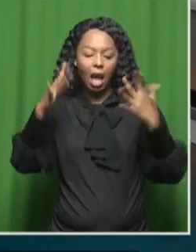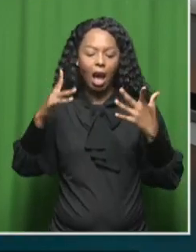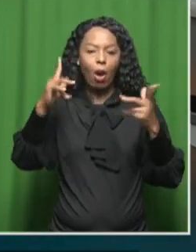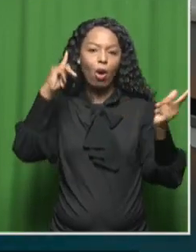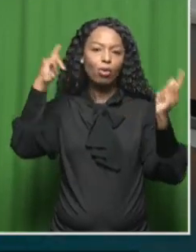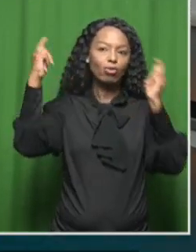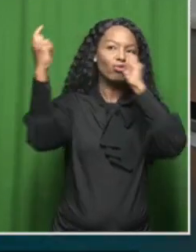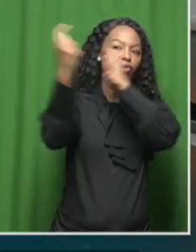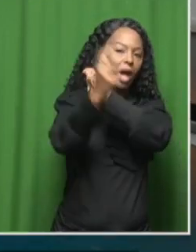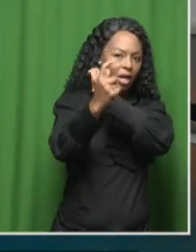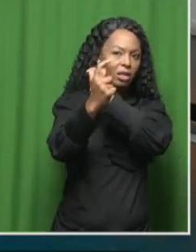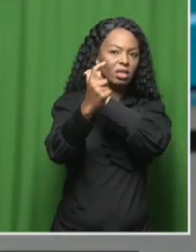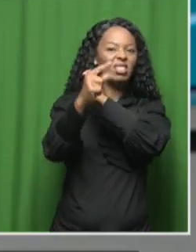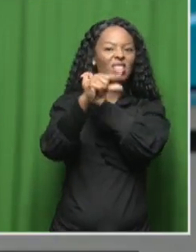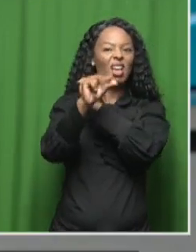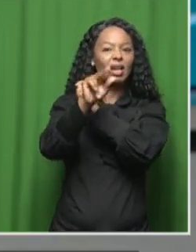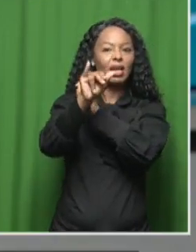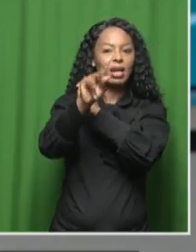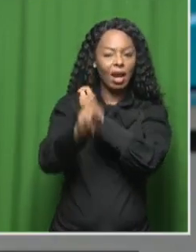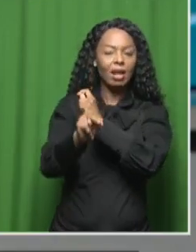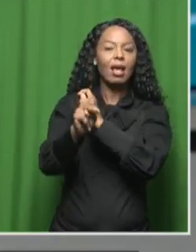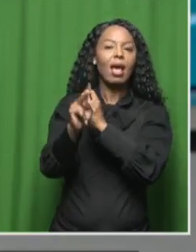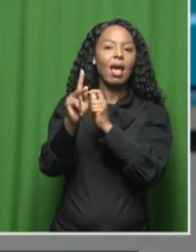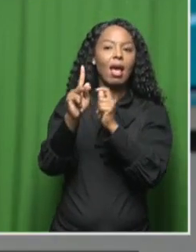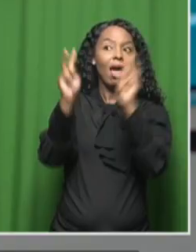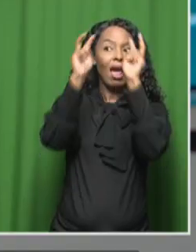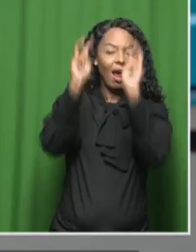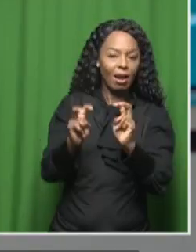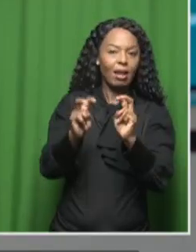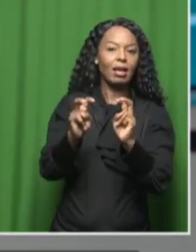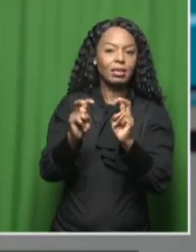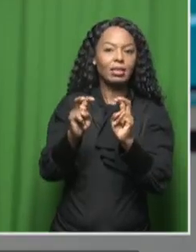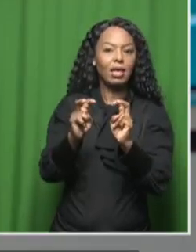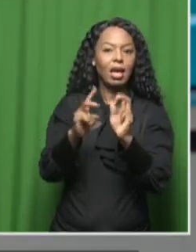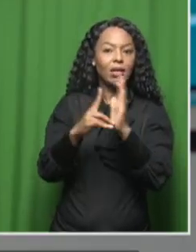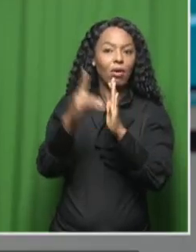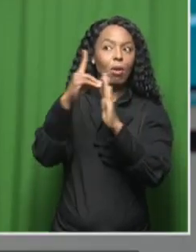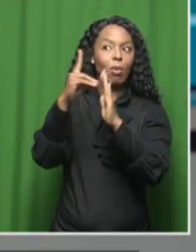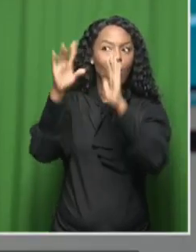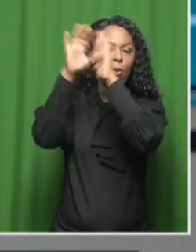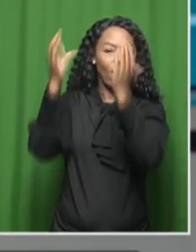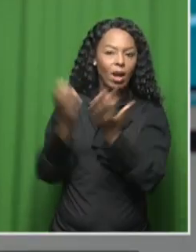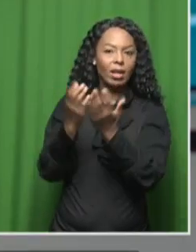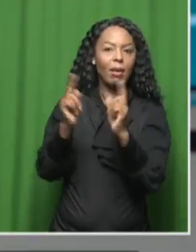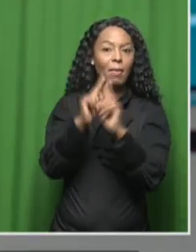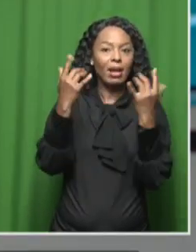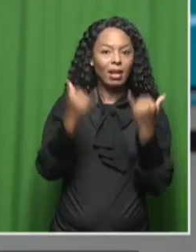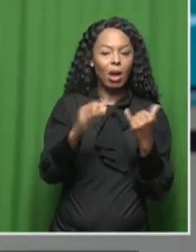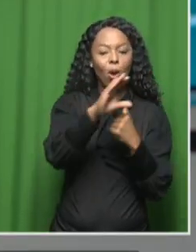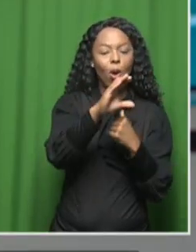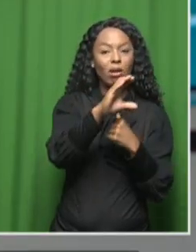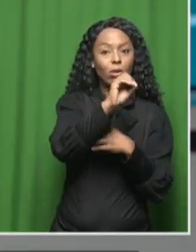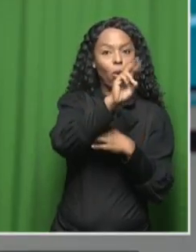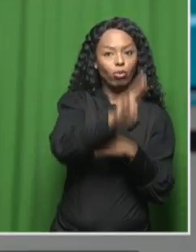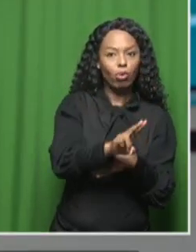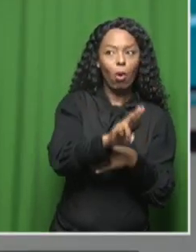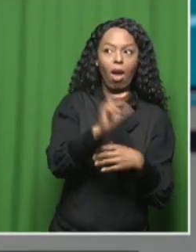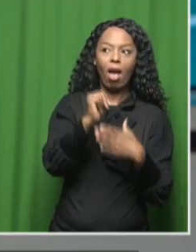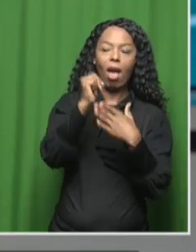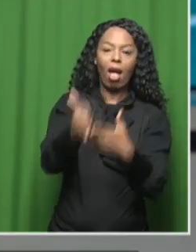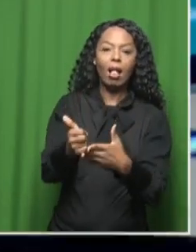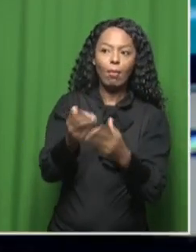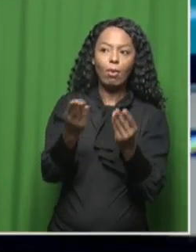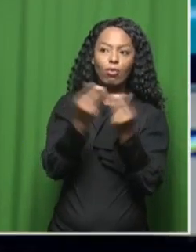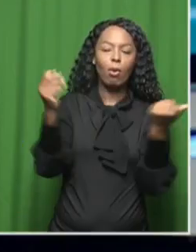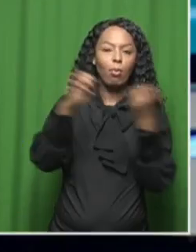energy development in the developing world specifically. But on its own, the carbon market will never solve the global warming problem. Certainly not. I mean,